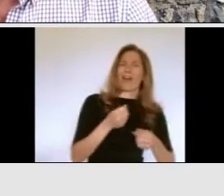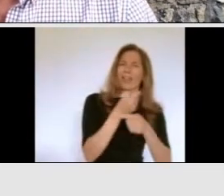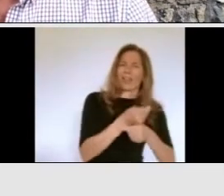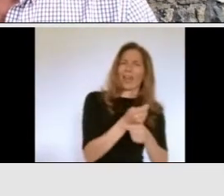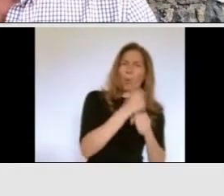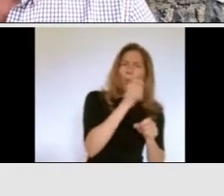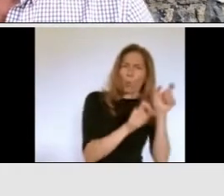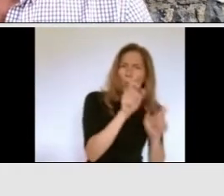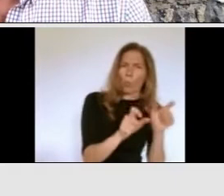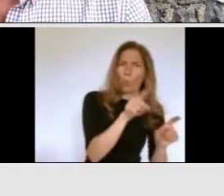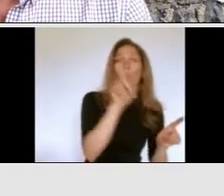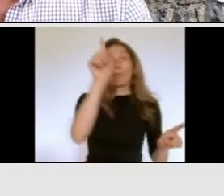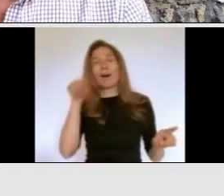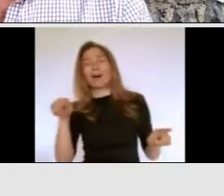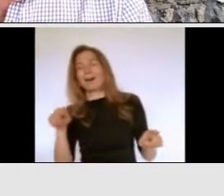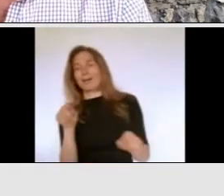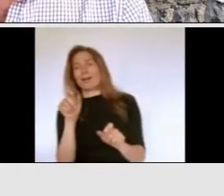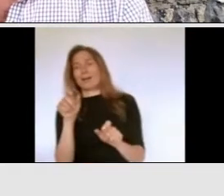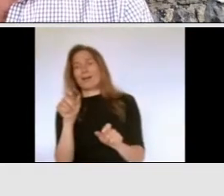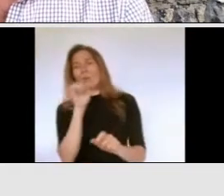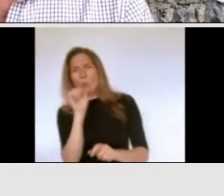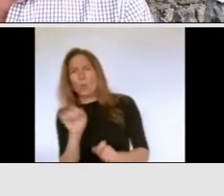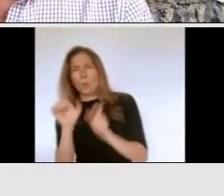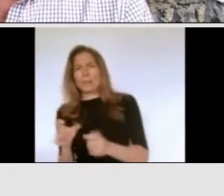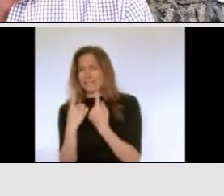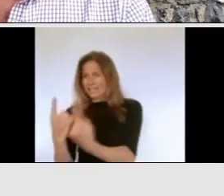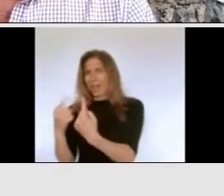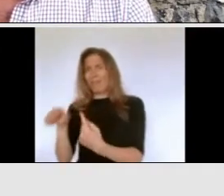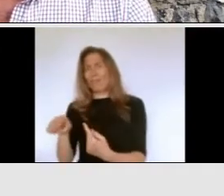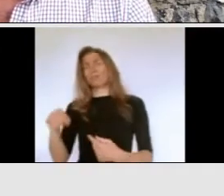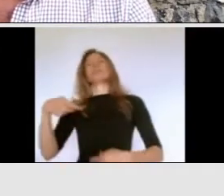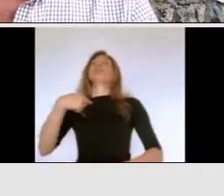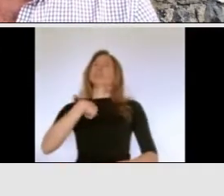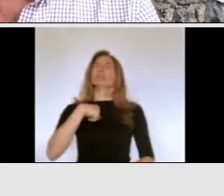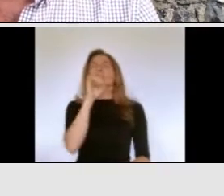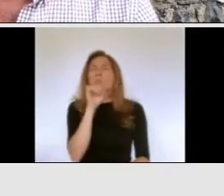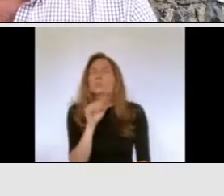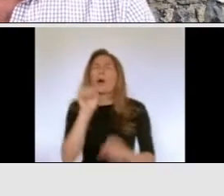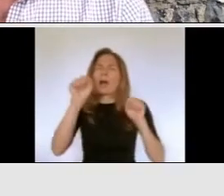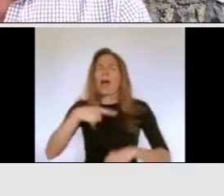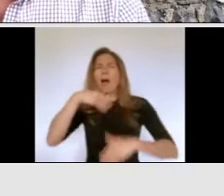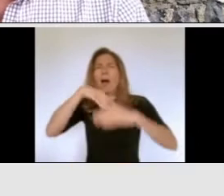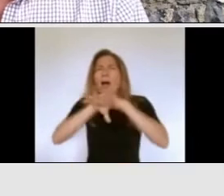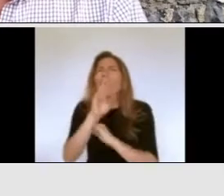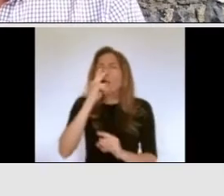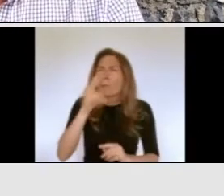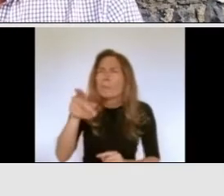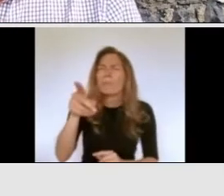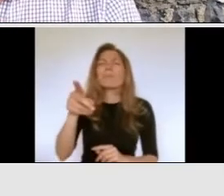workers, but very importantly, for the older person themselves. So making it accessible,